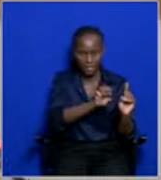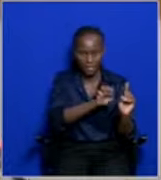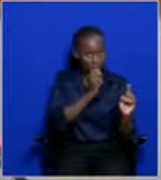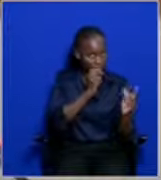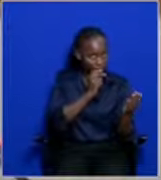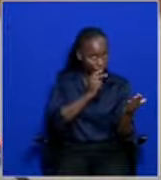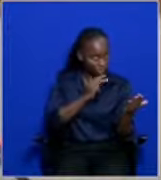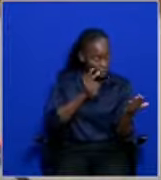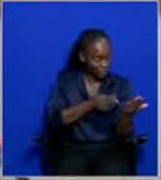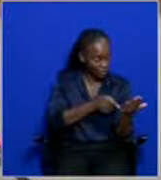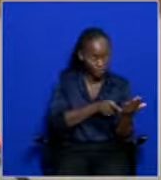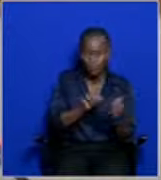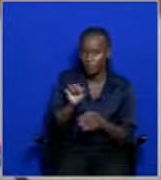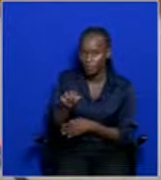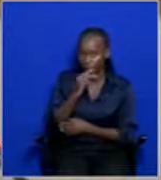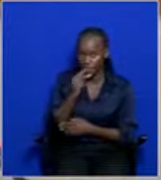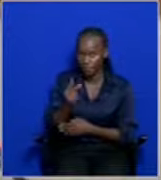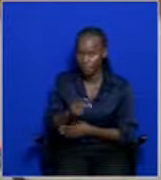you obtained,